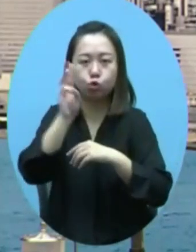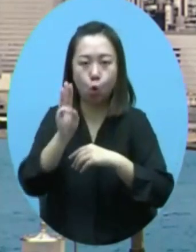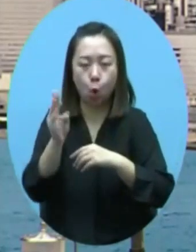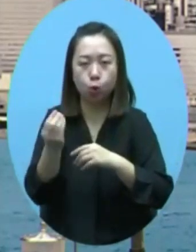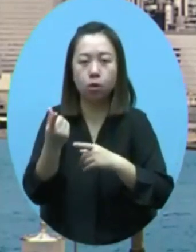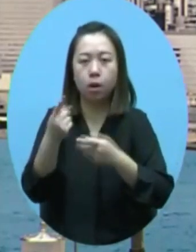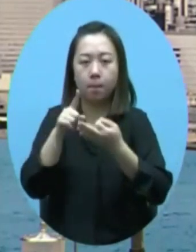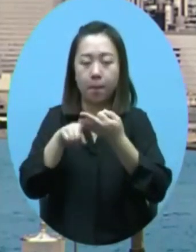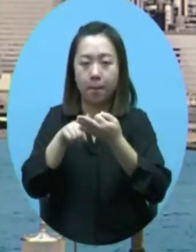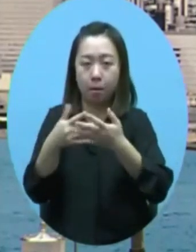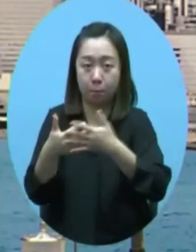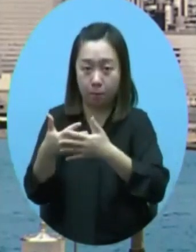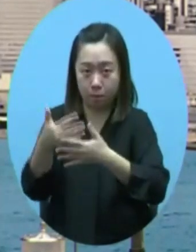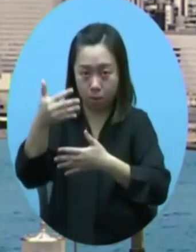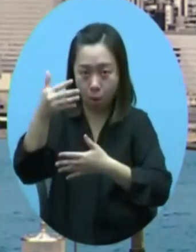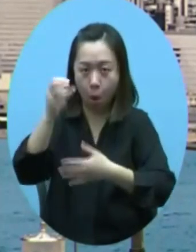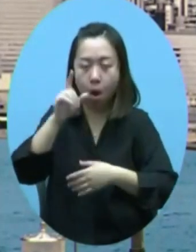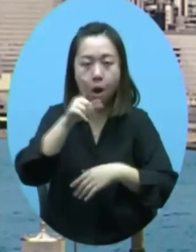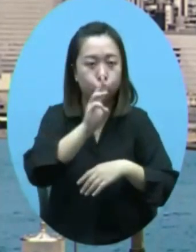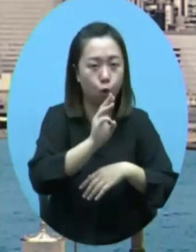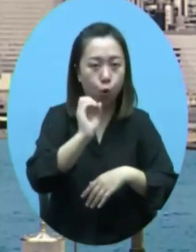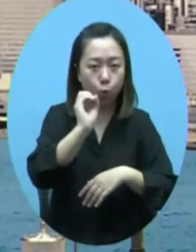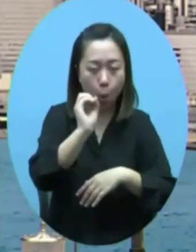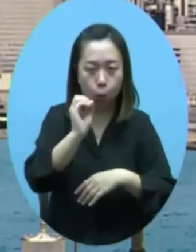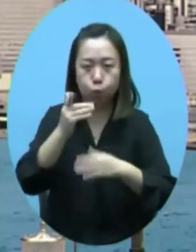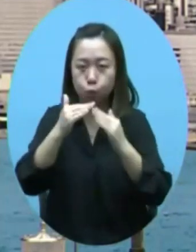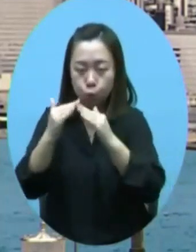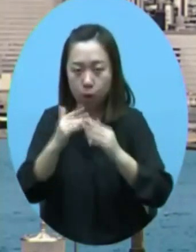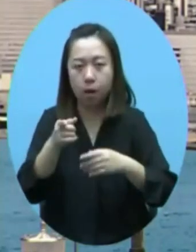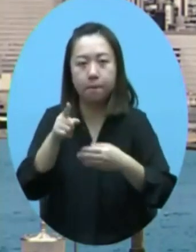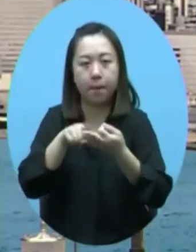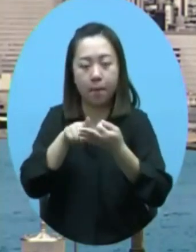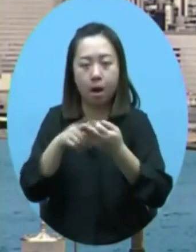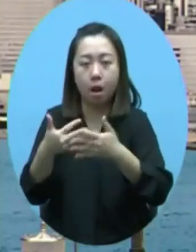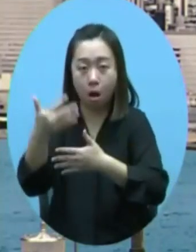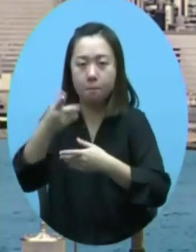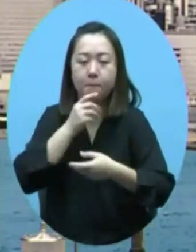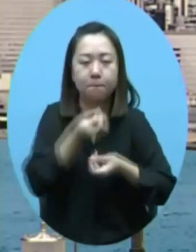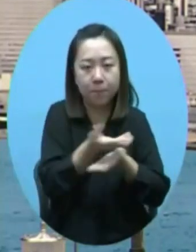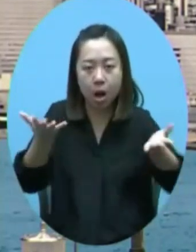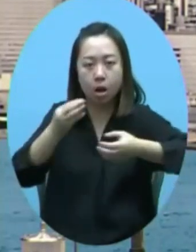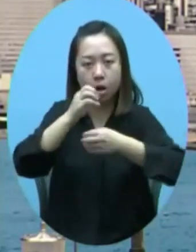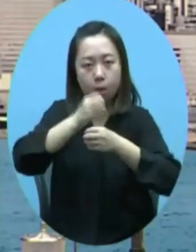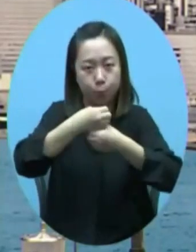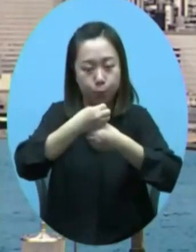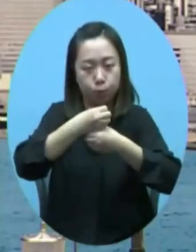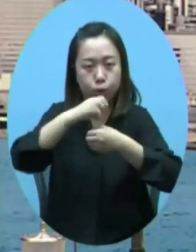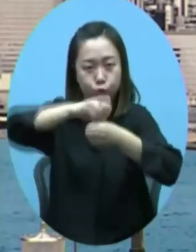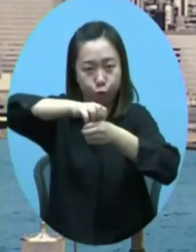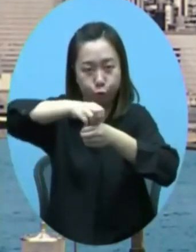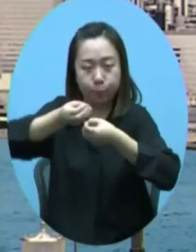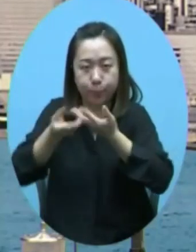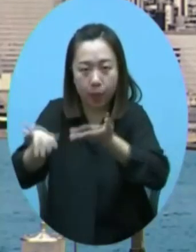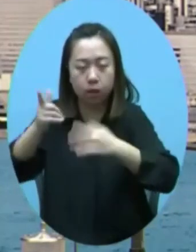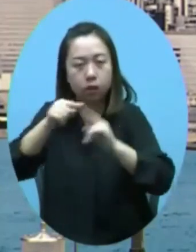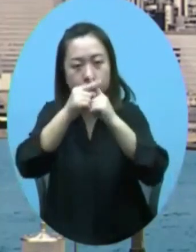1294, he left and the Mingchun House of the Soichun O Estate. Therefore, we distributed the